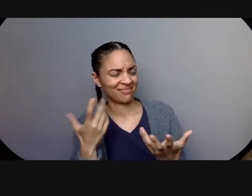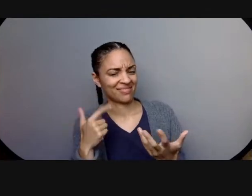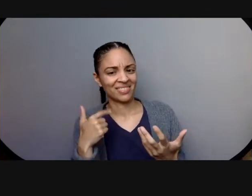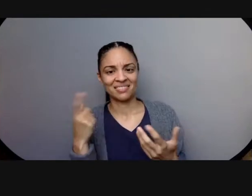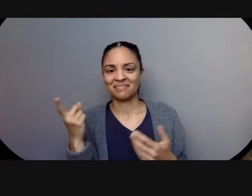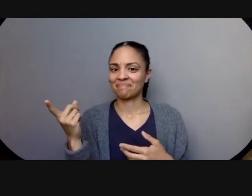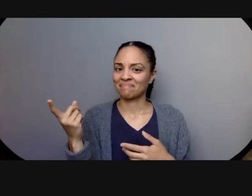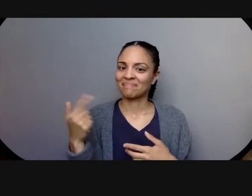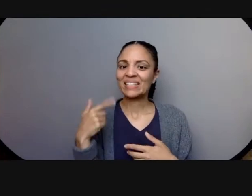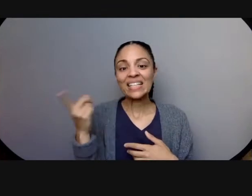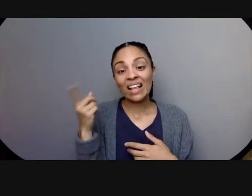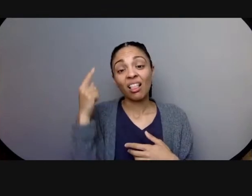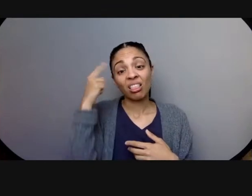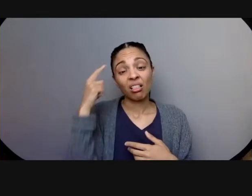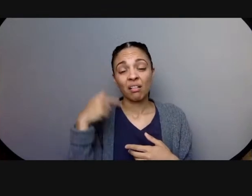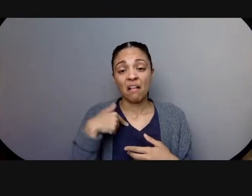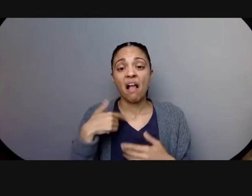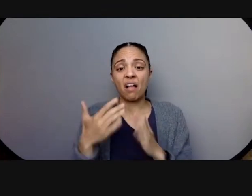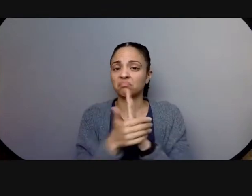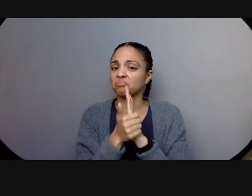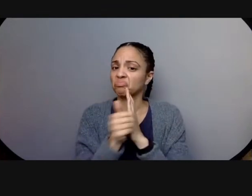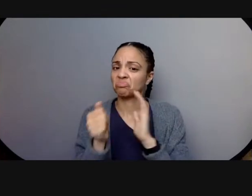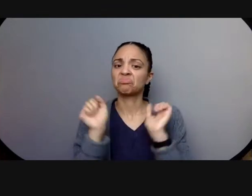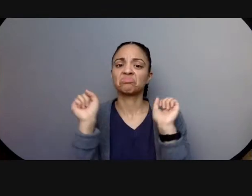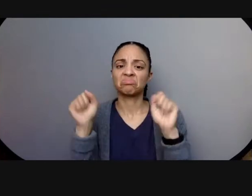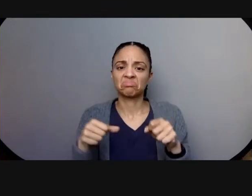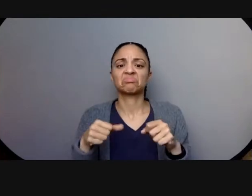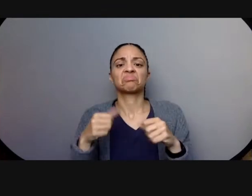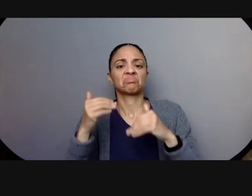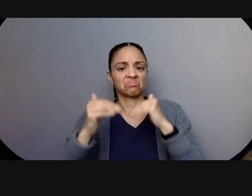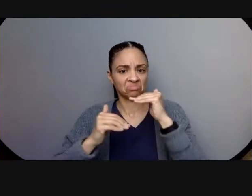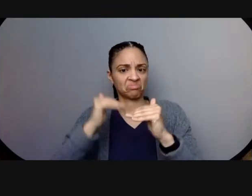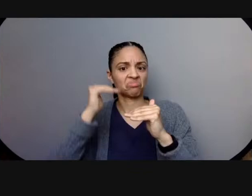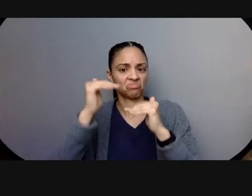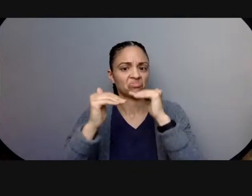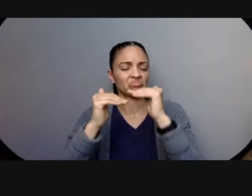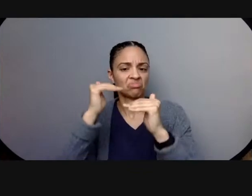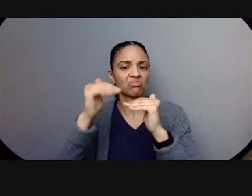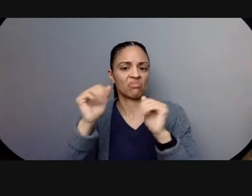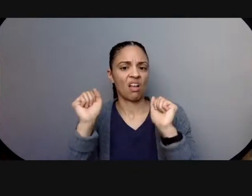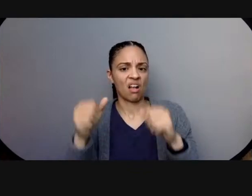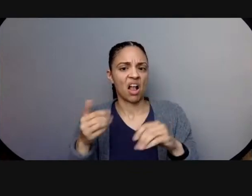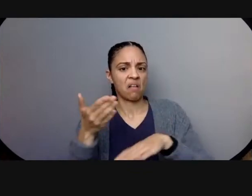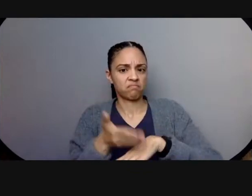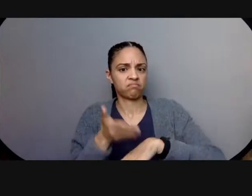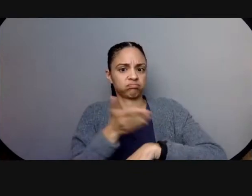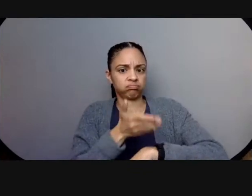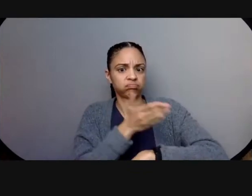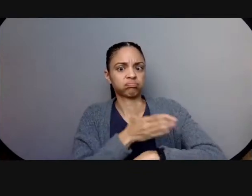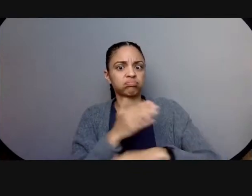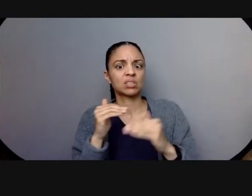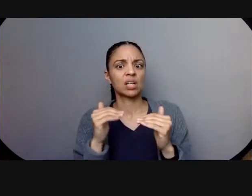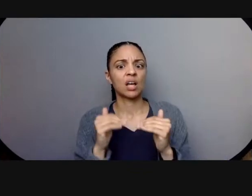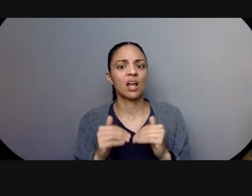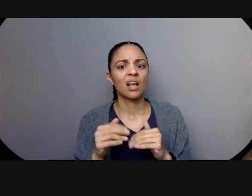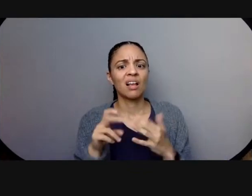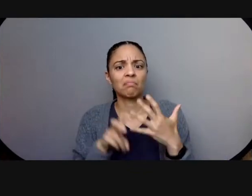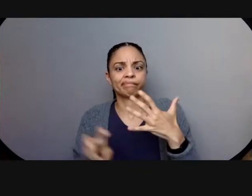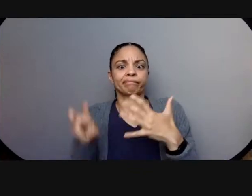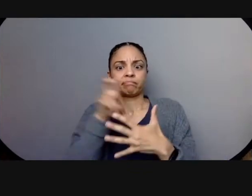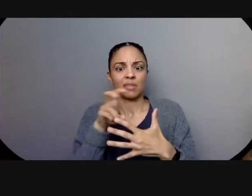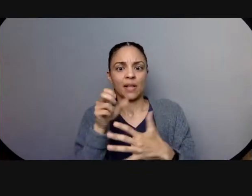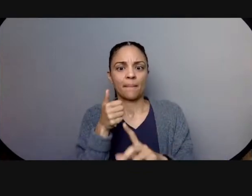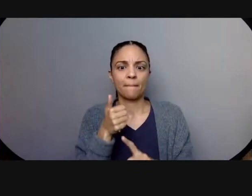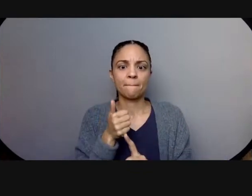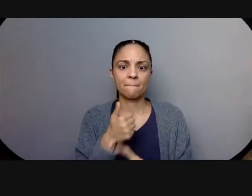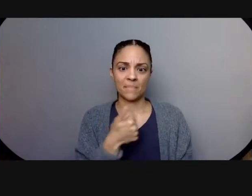my crew, Crazy Natives. Me and BJ founded this crew like 95, 96. So he's like, you got a crew, you got this, you're doing